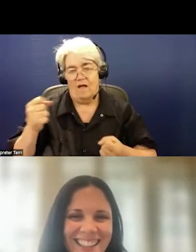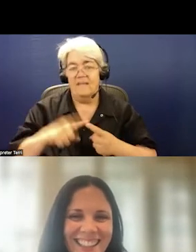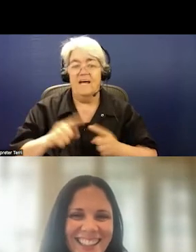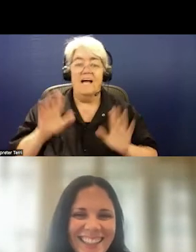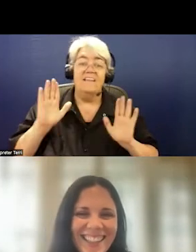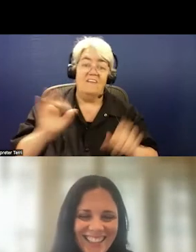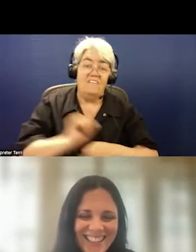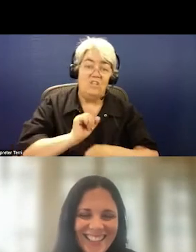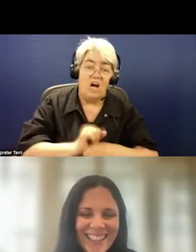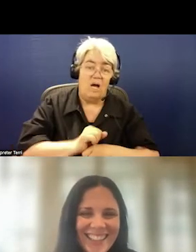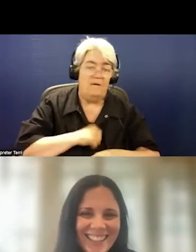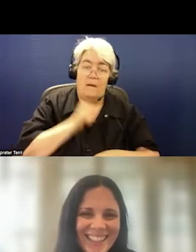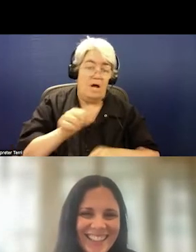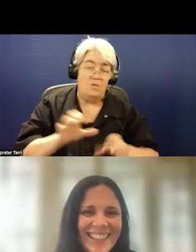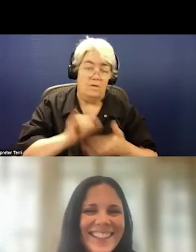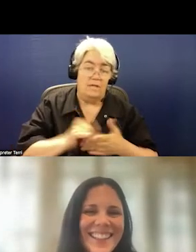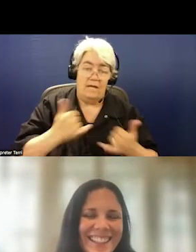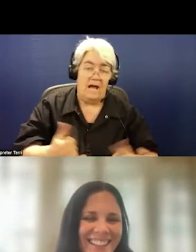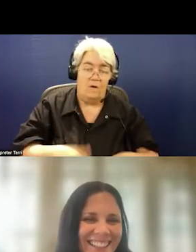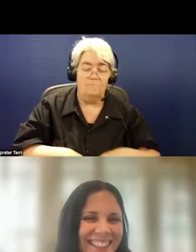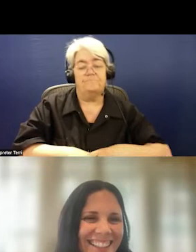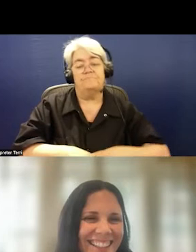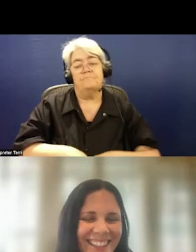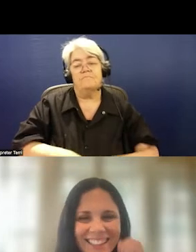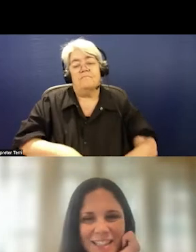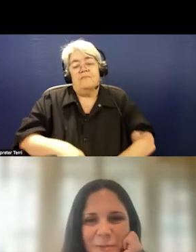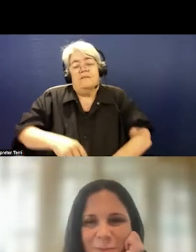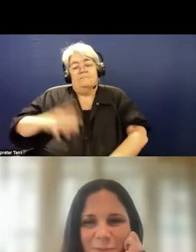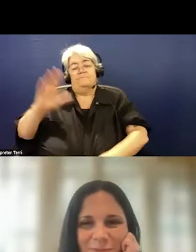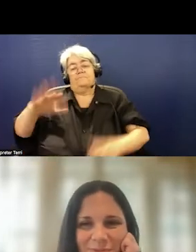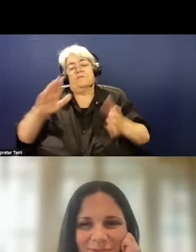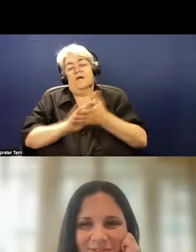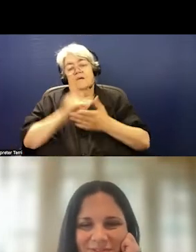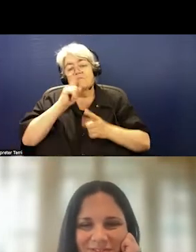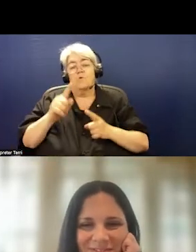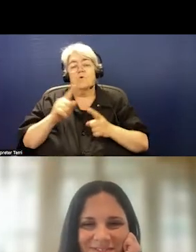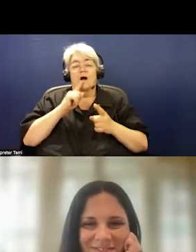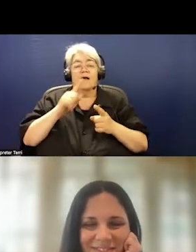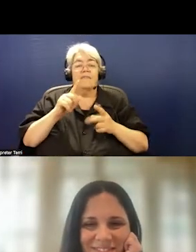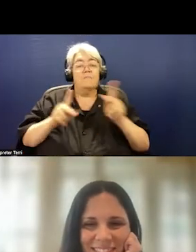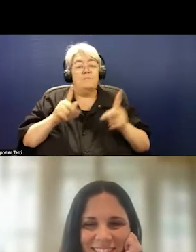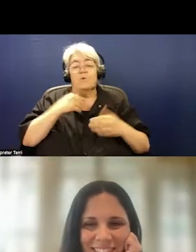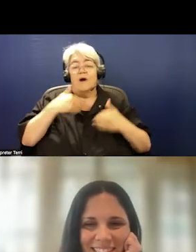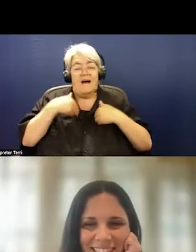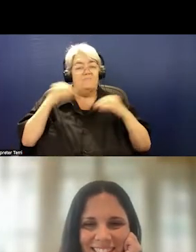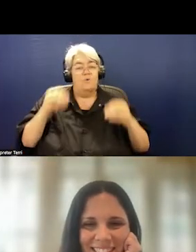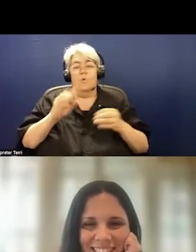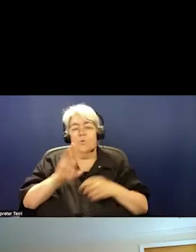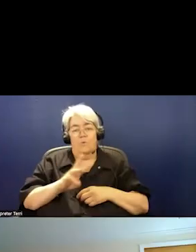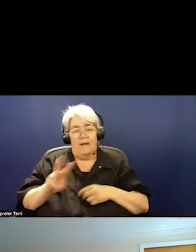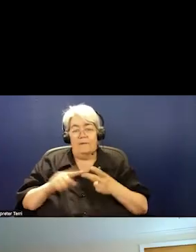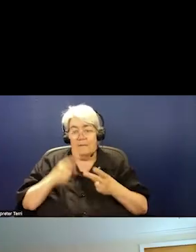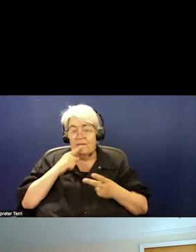but not currently the executive director. So first on the digital divide, I guess I'm kind of shocked that I'm sitting here